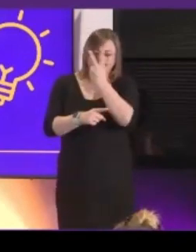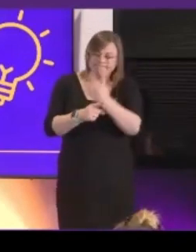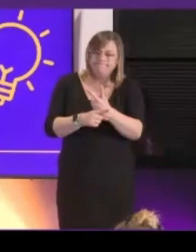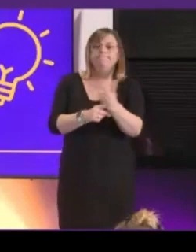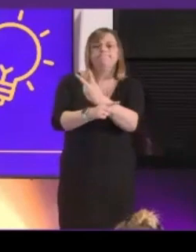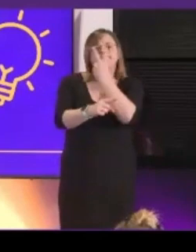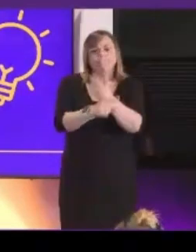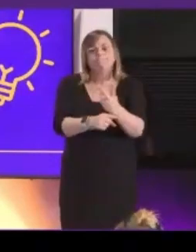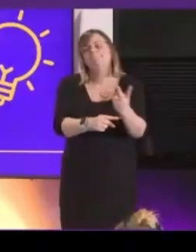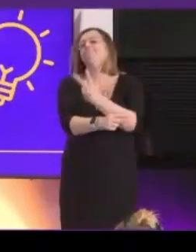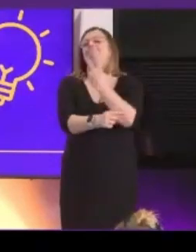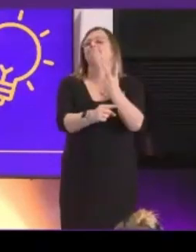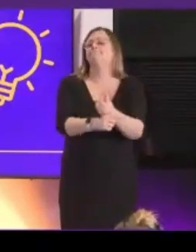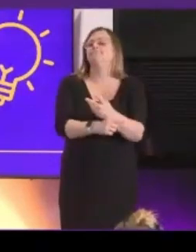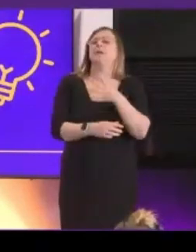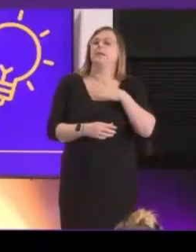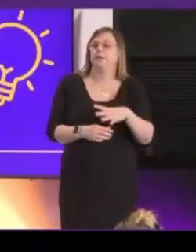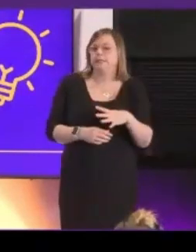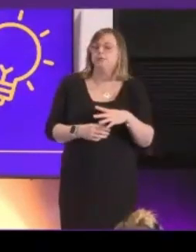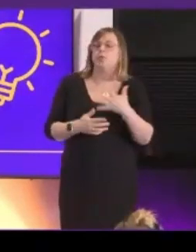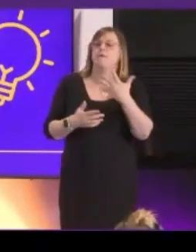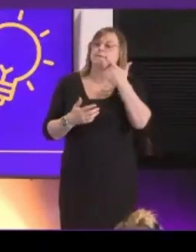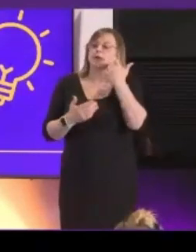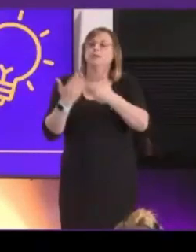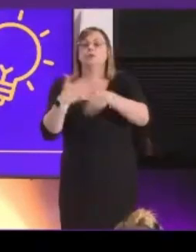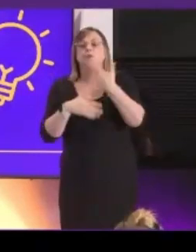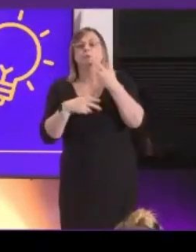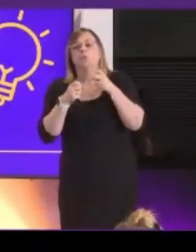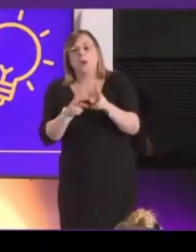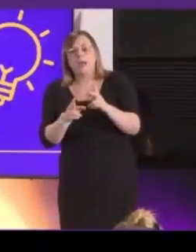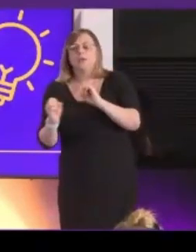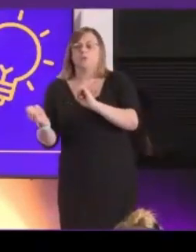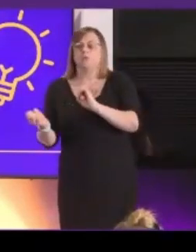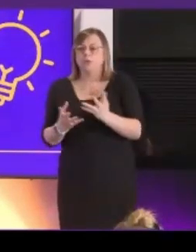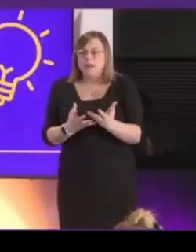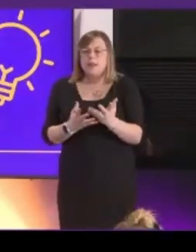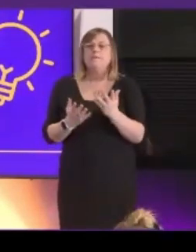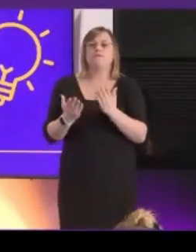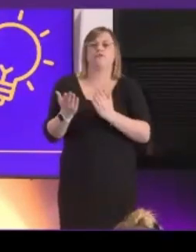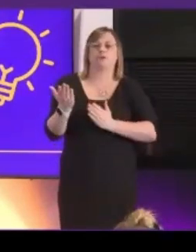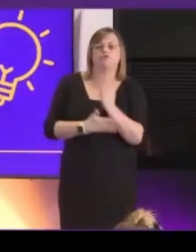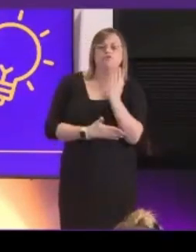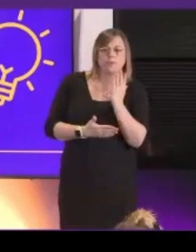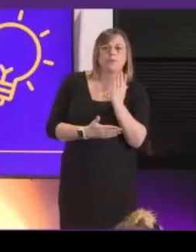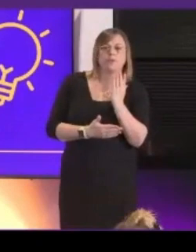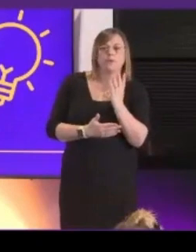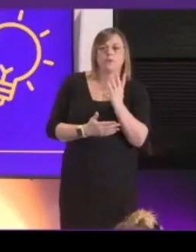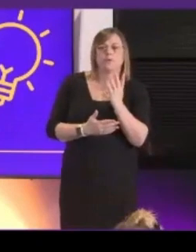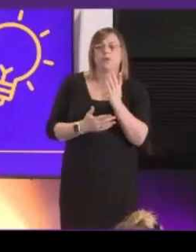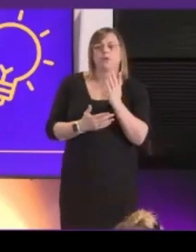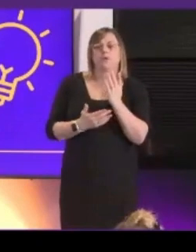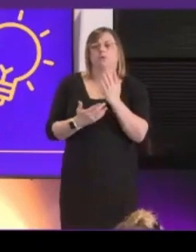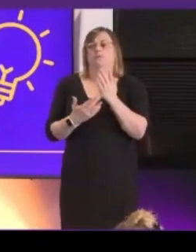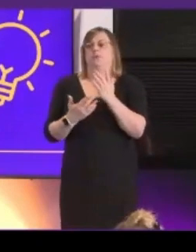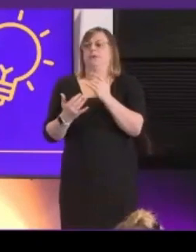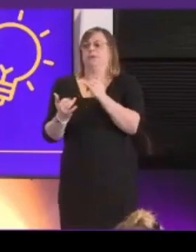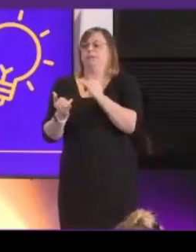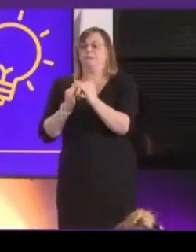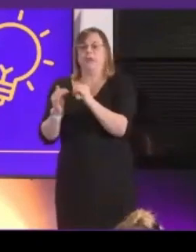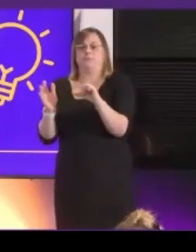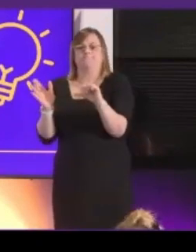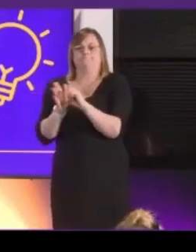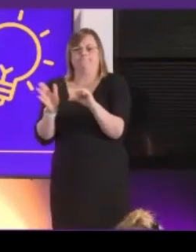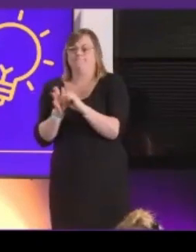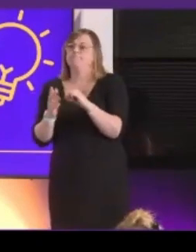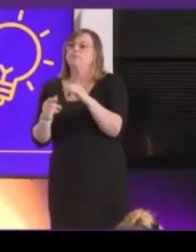them evergreen. You have to think about new ways of delivering unflinching truths in a way that tackles sometimes the deep-seated